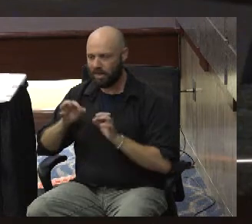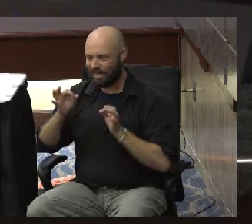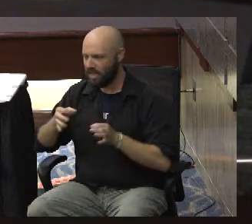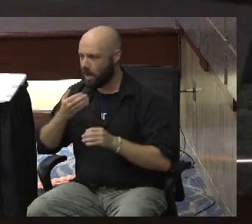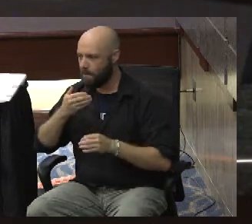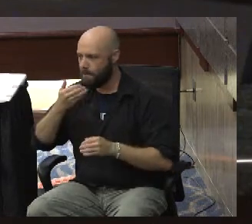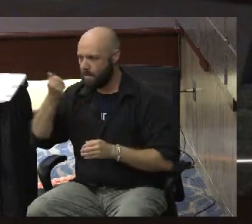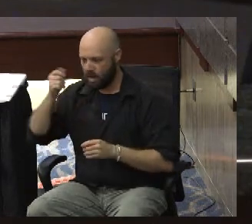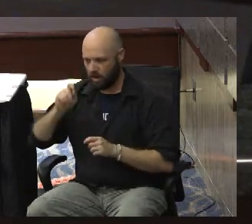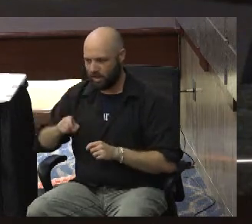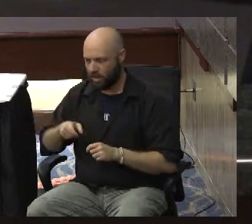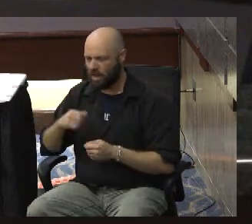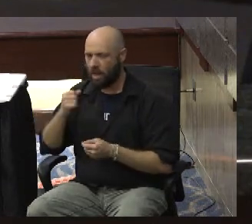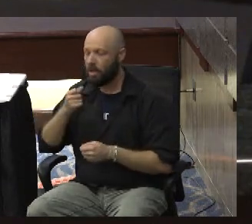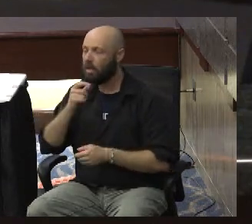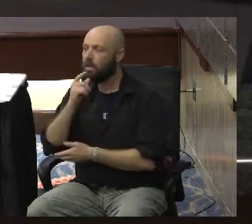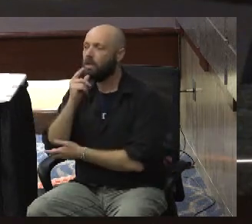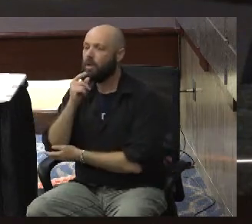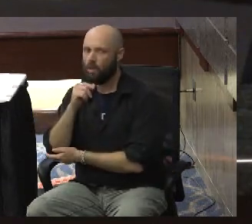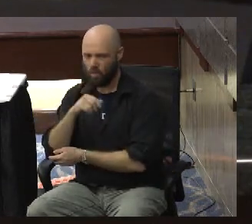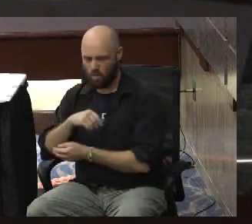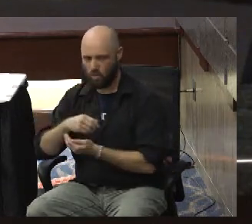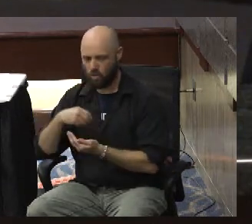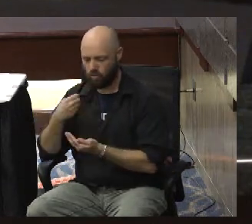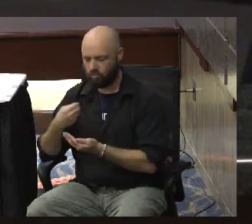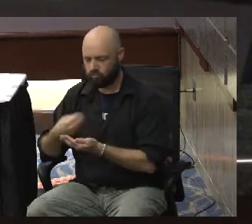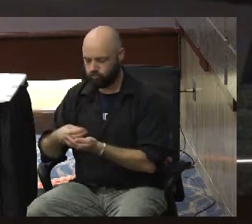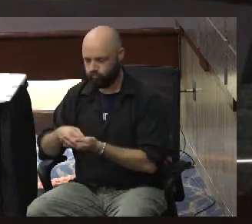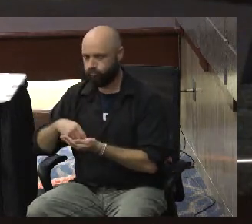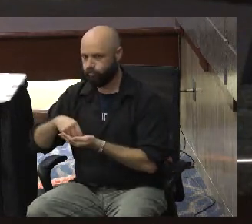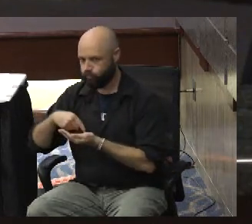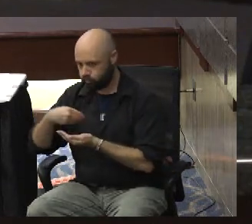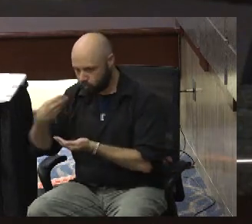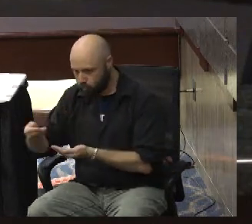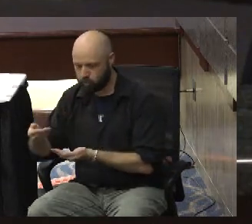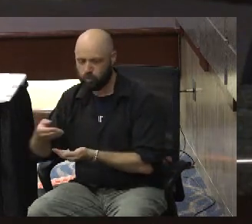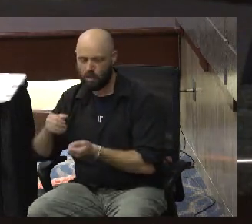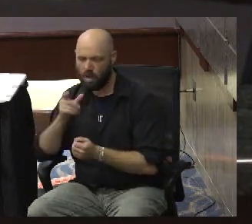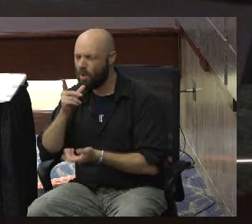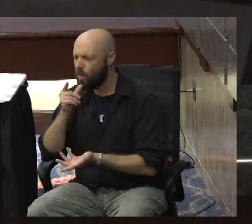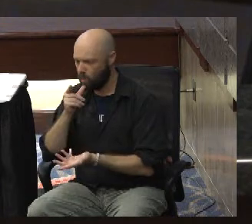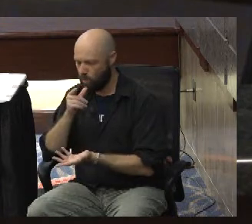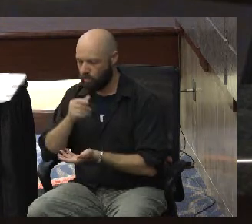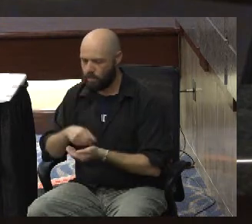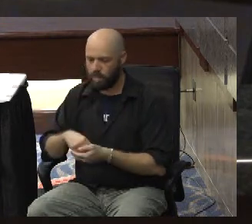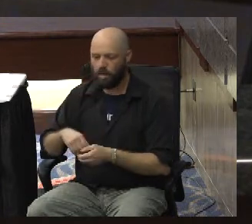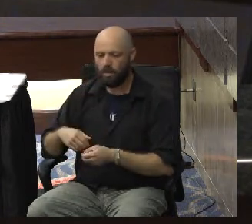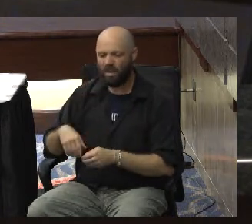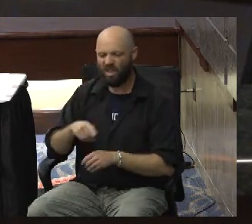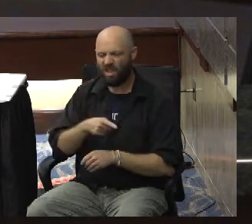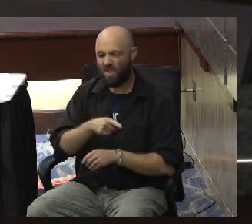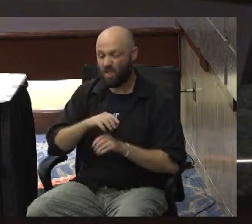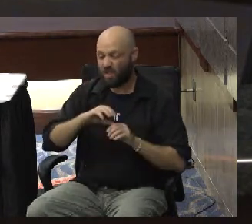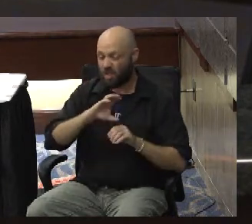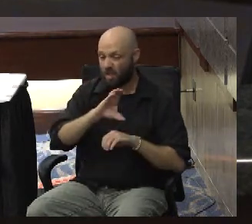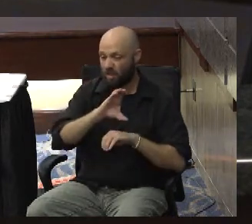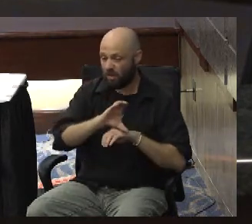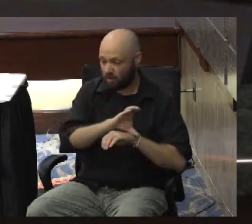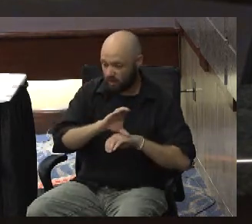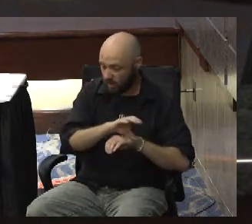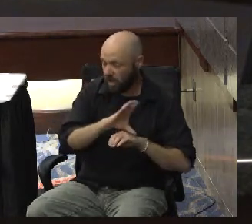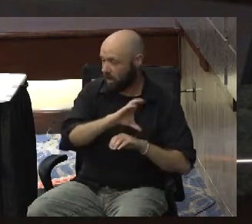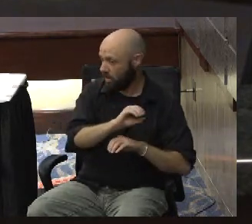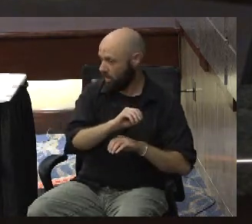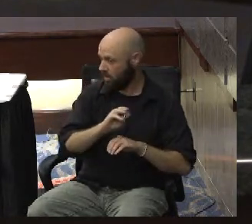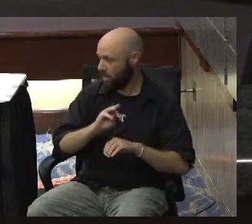incentives and funding. I am in opposition of this resolution because this is a $37 billion a year corporation that has a